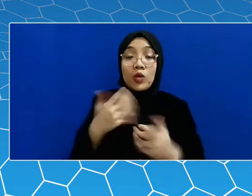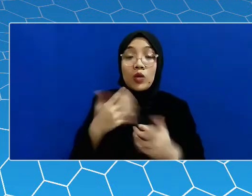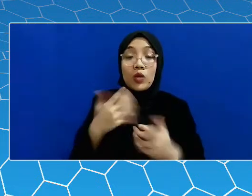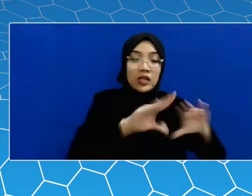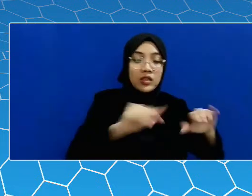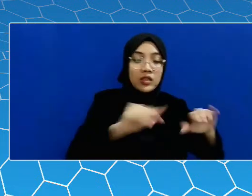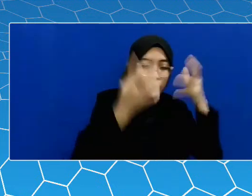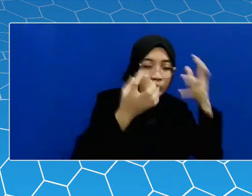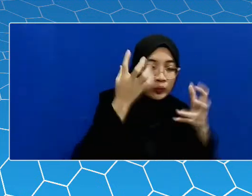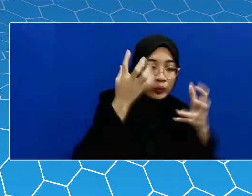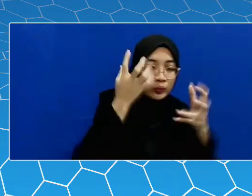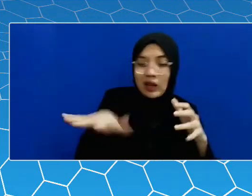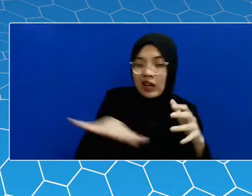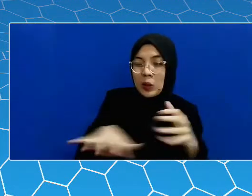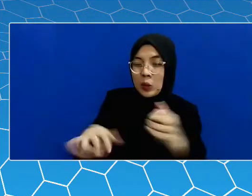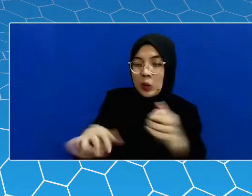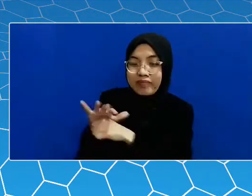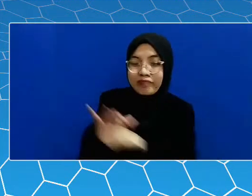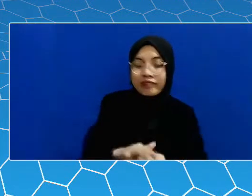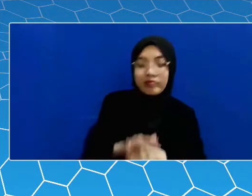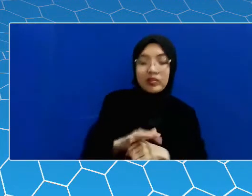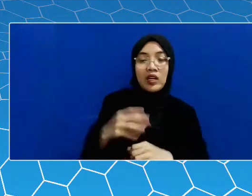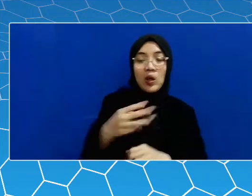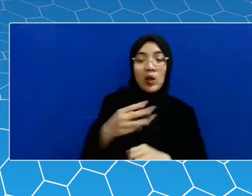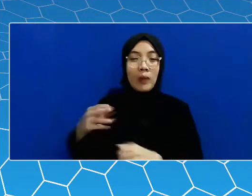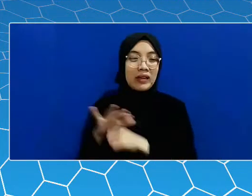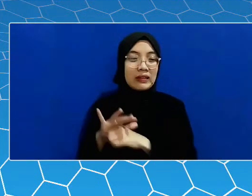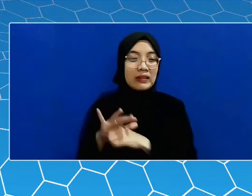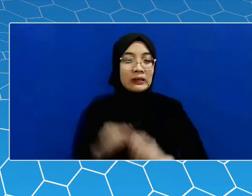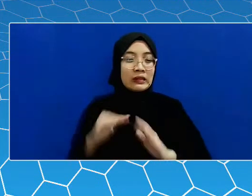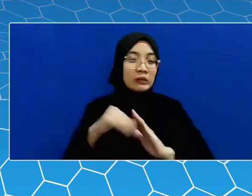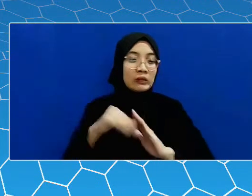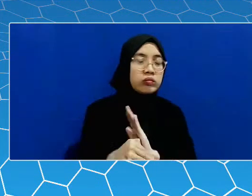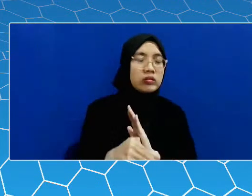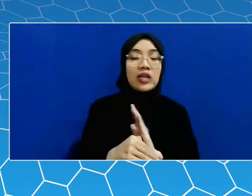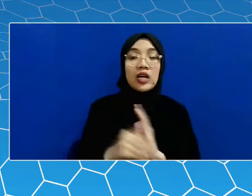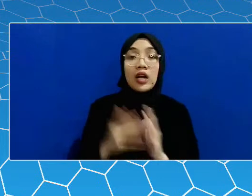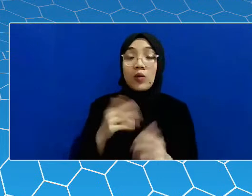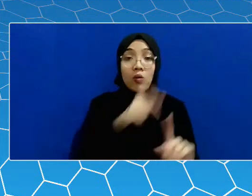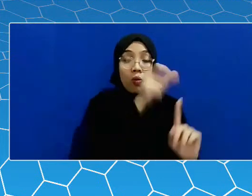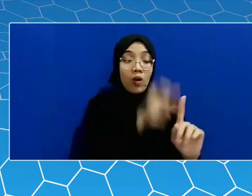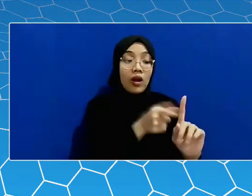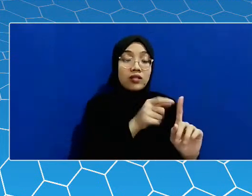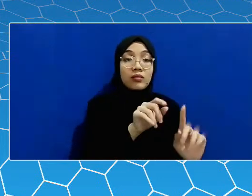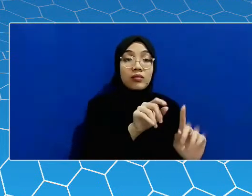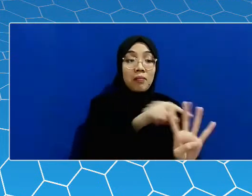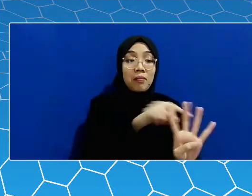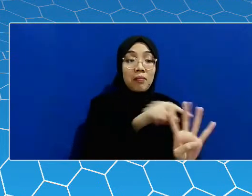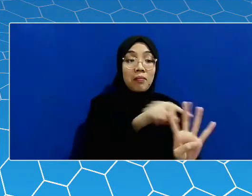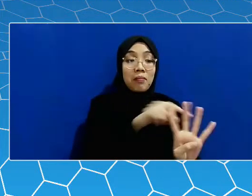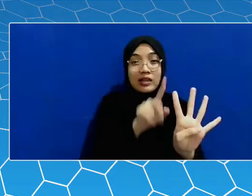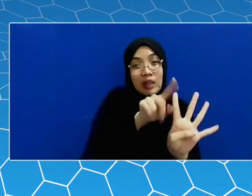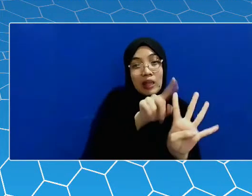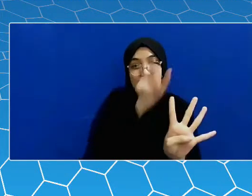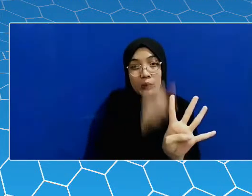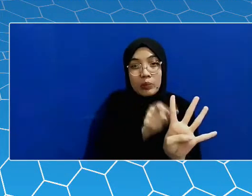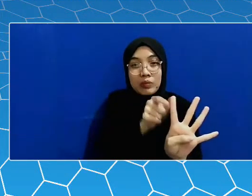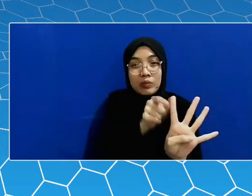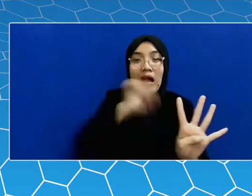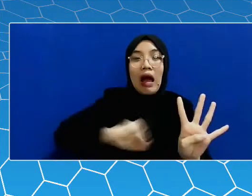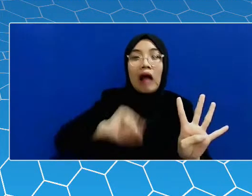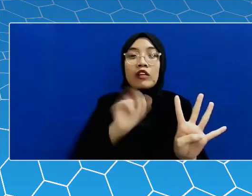and economic impact, I think 1 in 4 are basically not an active person. Therefore, I think the Ministry of Health has